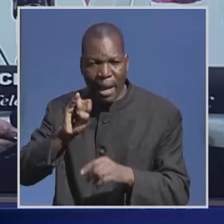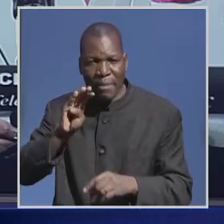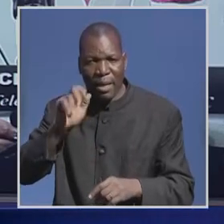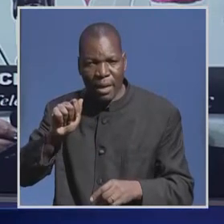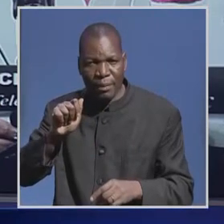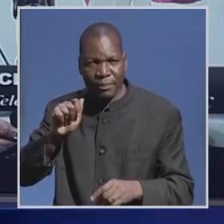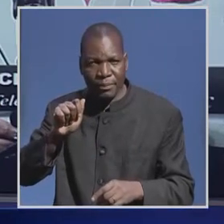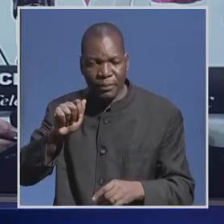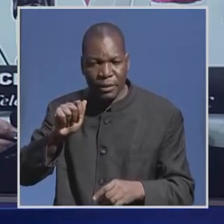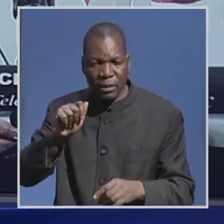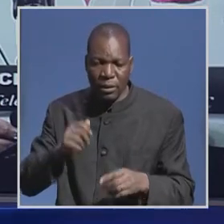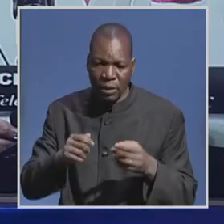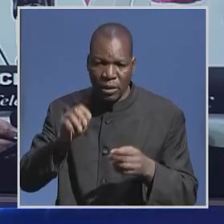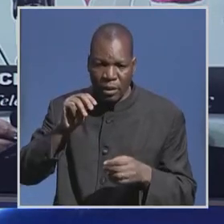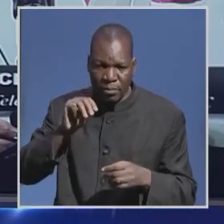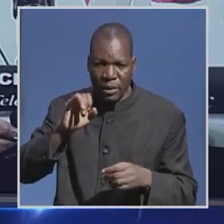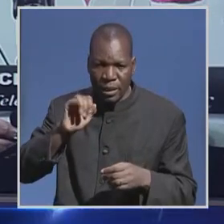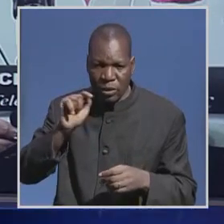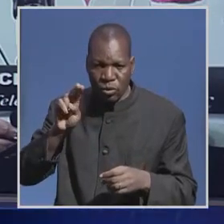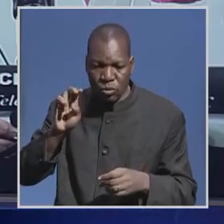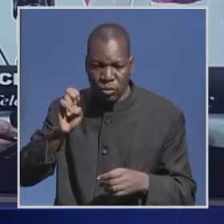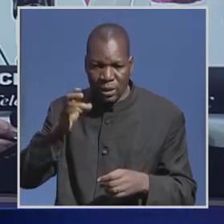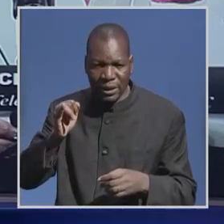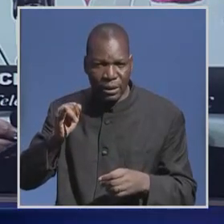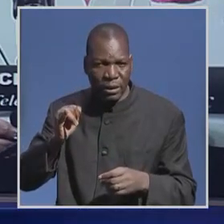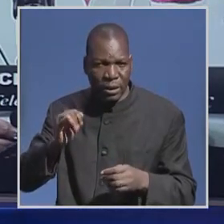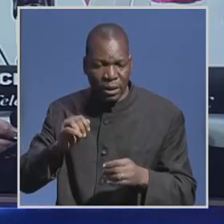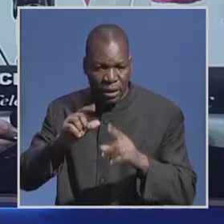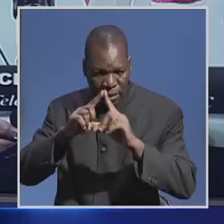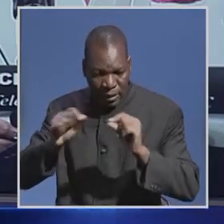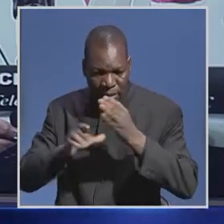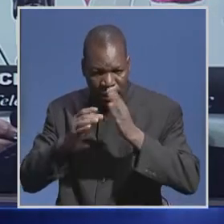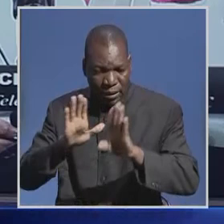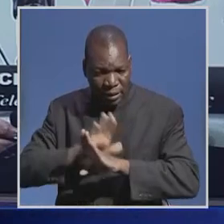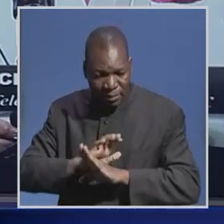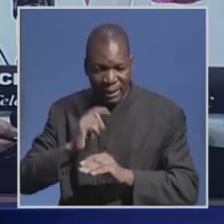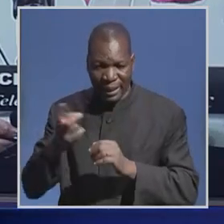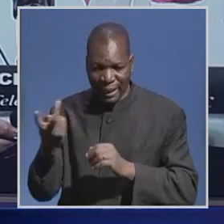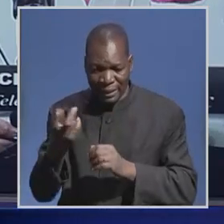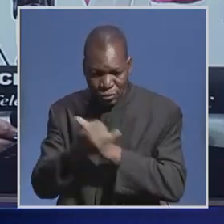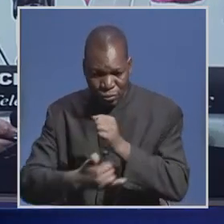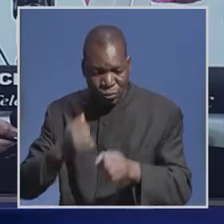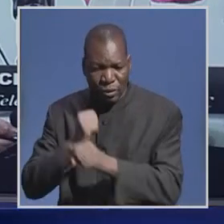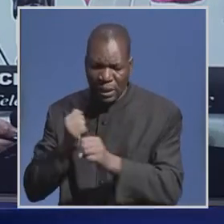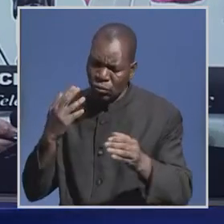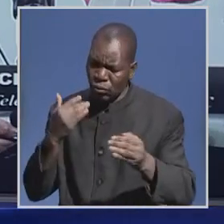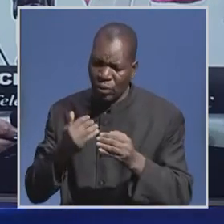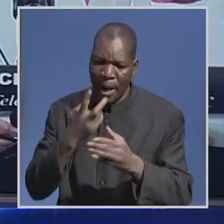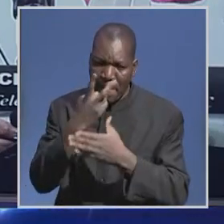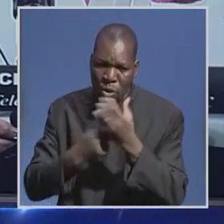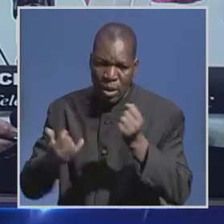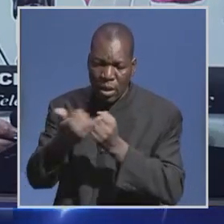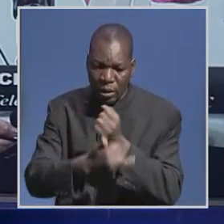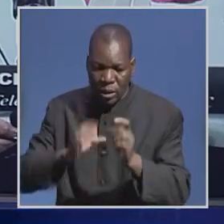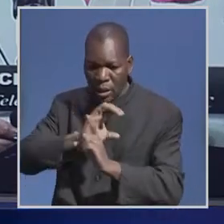Japanese Ambassador to Zambia, Ruta Mizuchi, said Zambia and Japan have collaborated over the years in the promotion of the cultures of both countries.